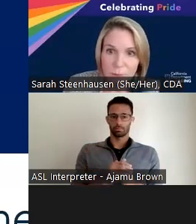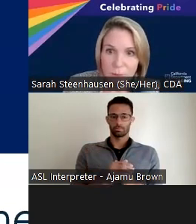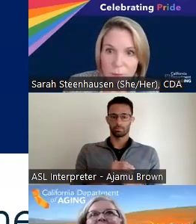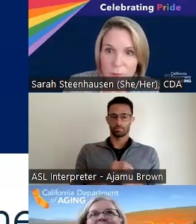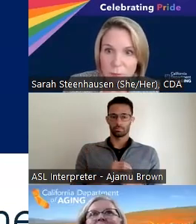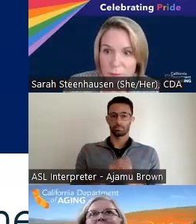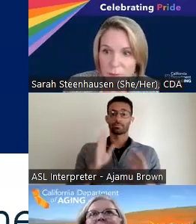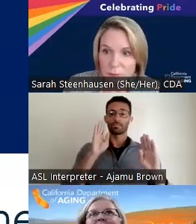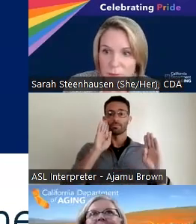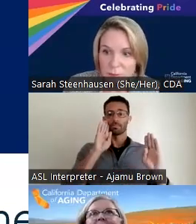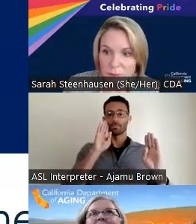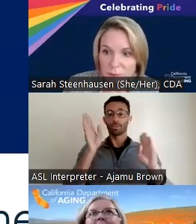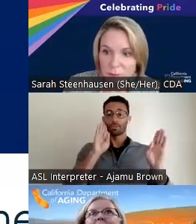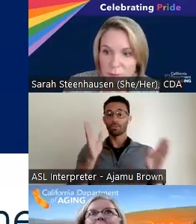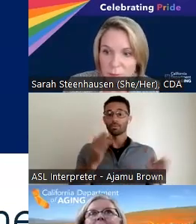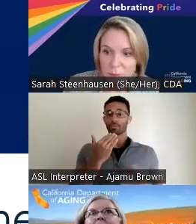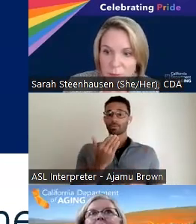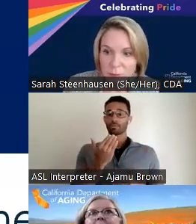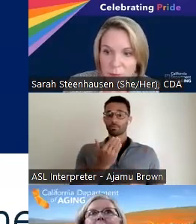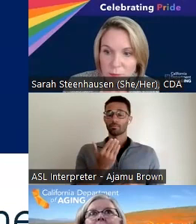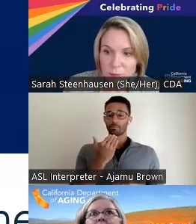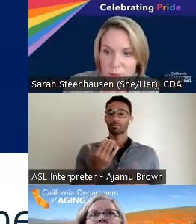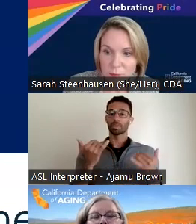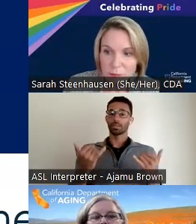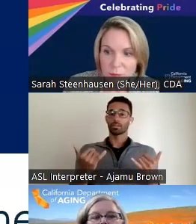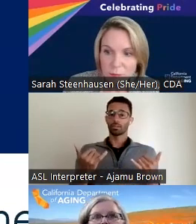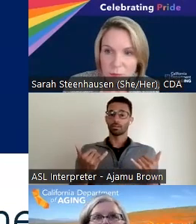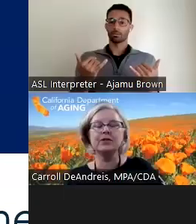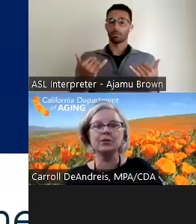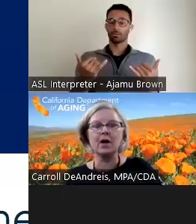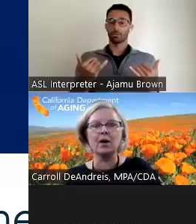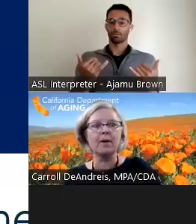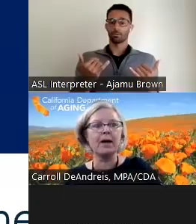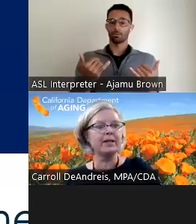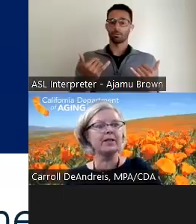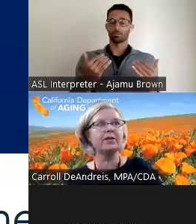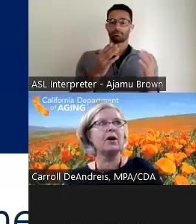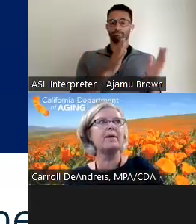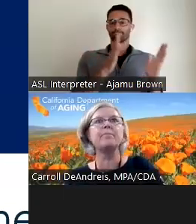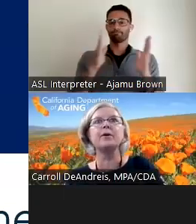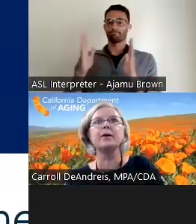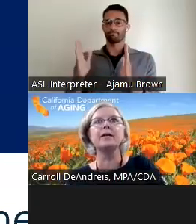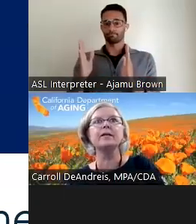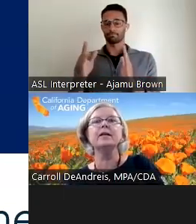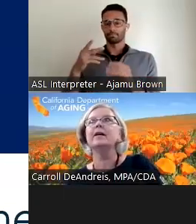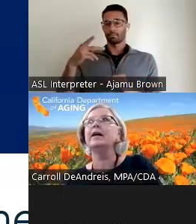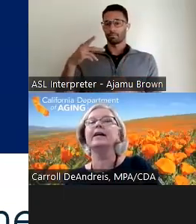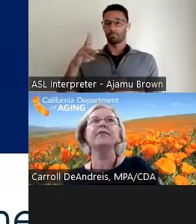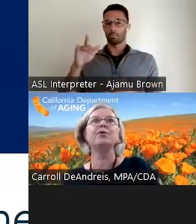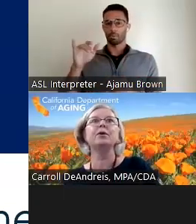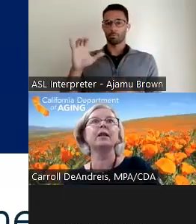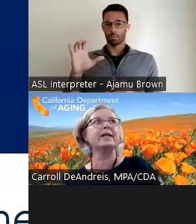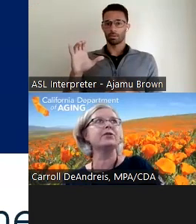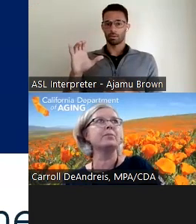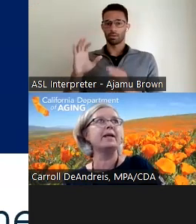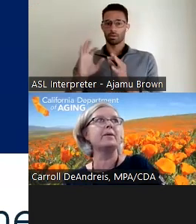Hello and thank you. We are now moving into our public comment period. If